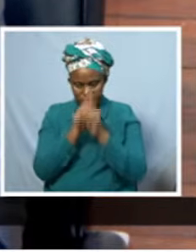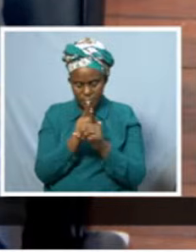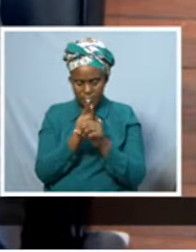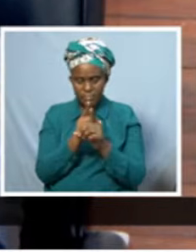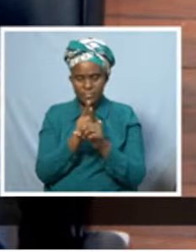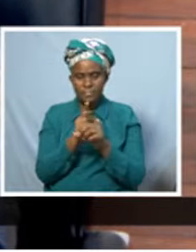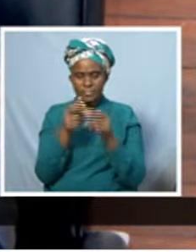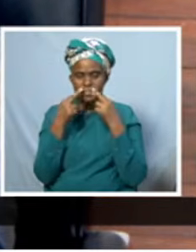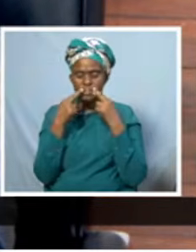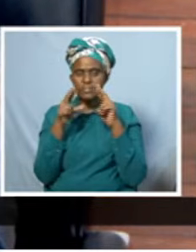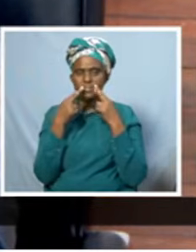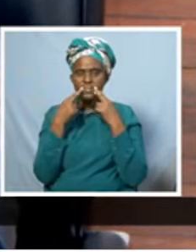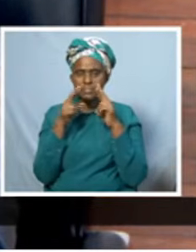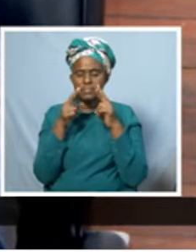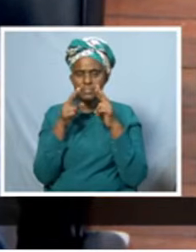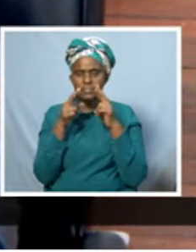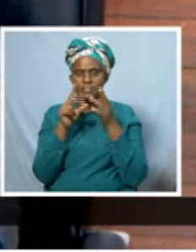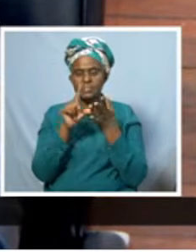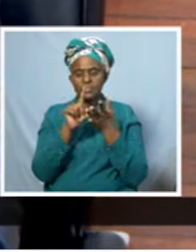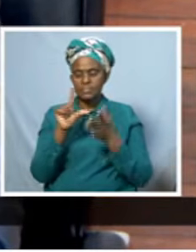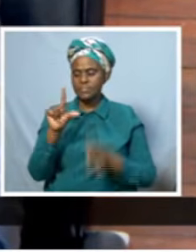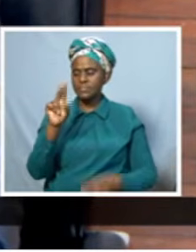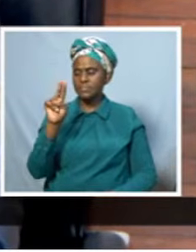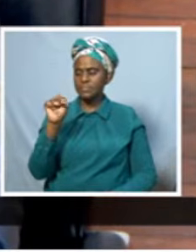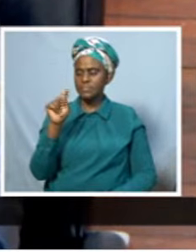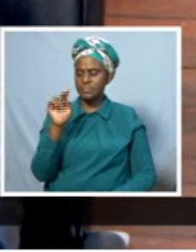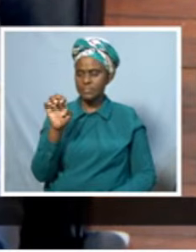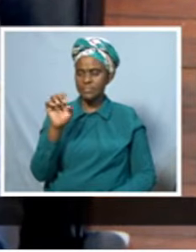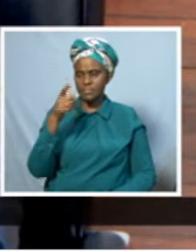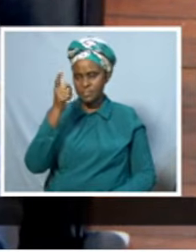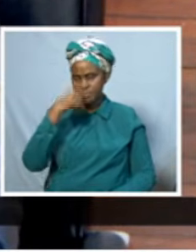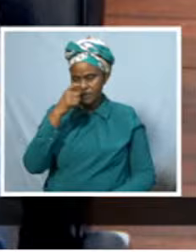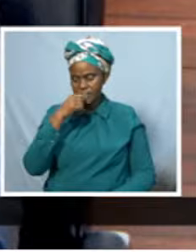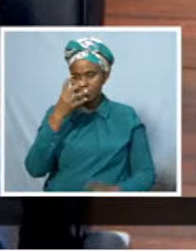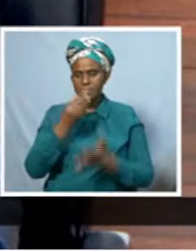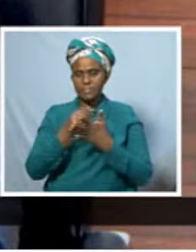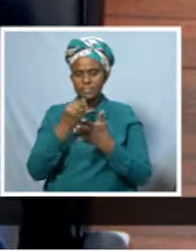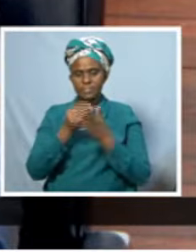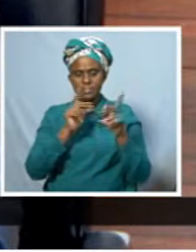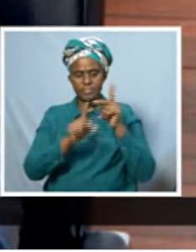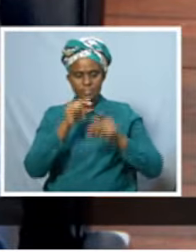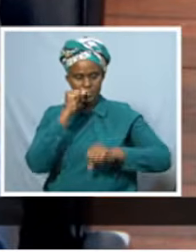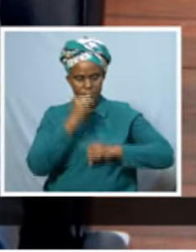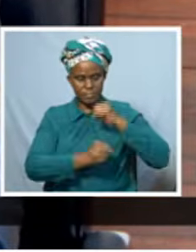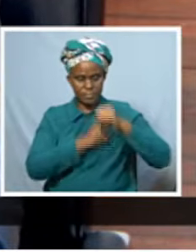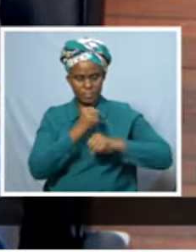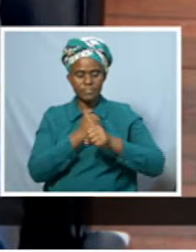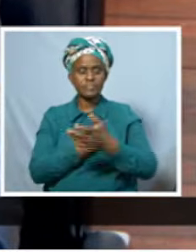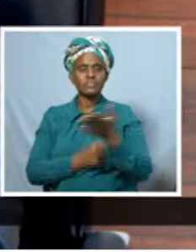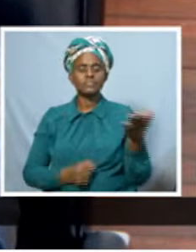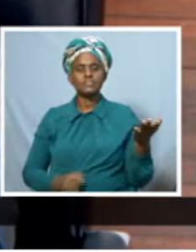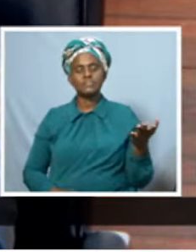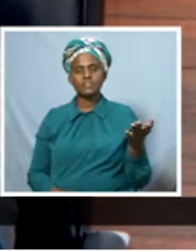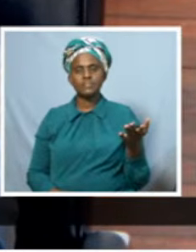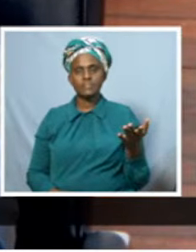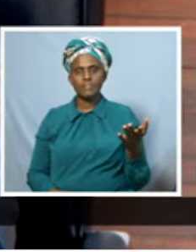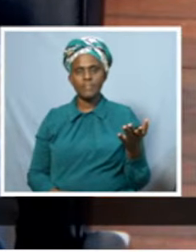as a result of LUNTE, who are keeping huge sums of money while people are suffering? Will I